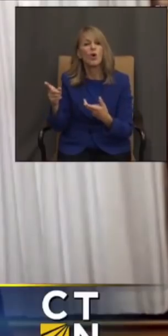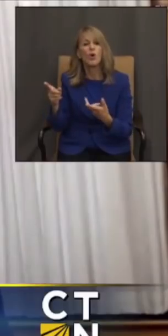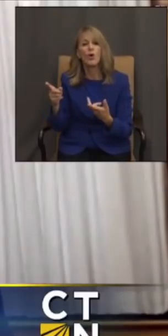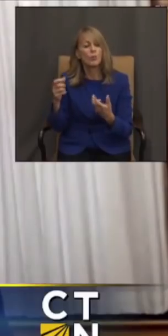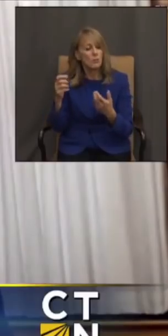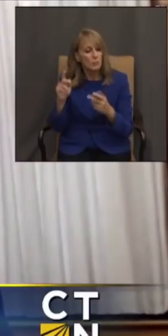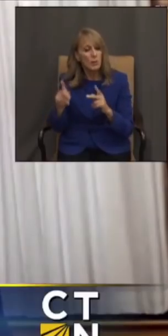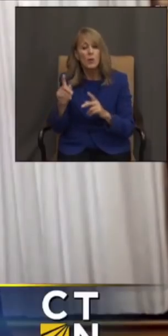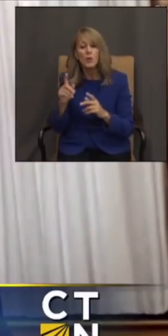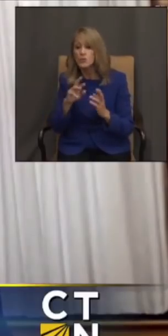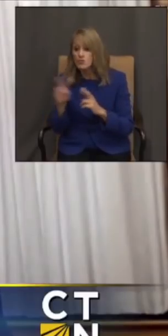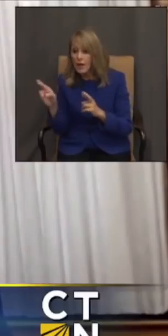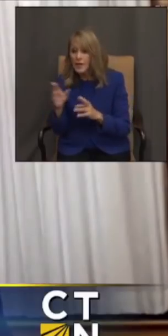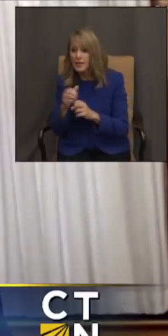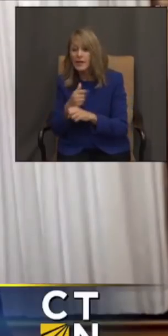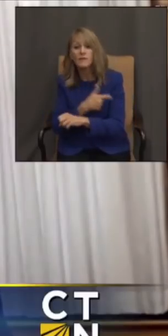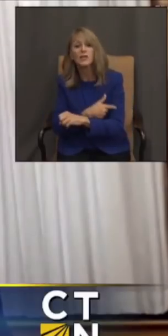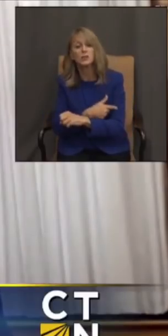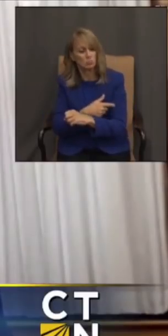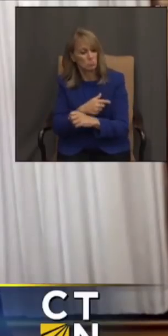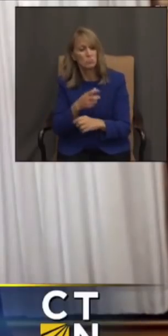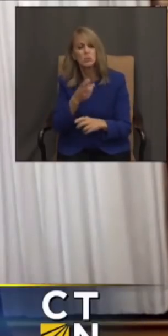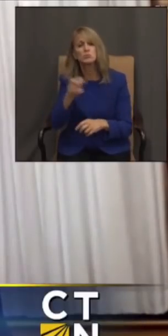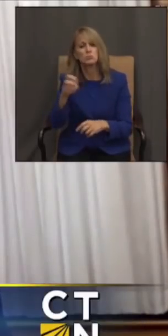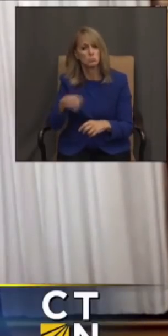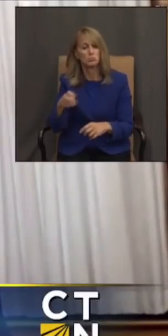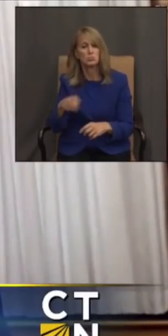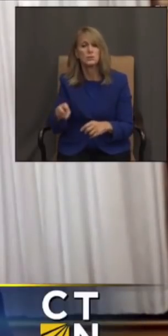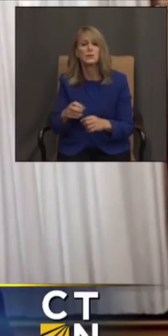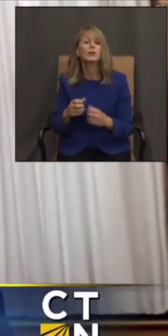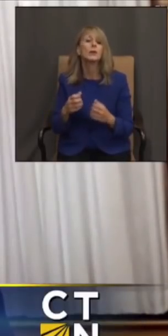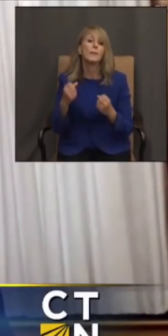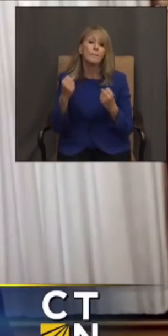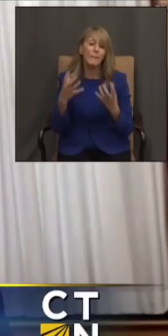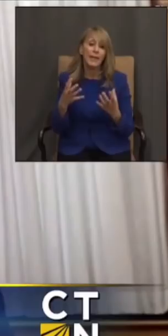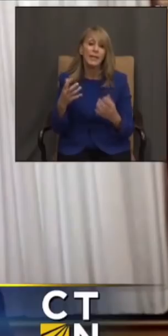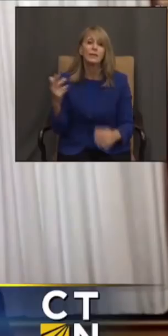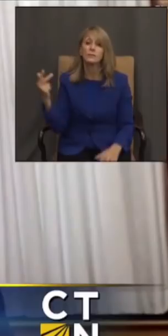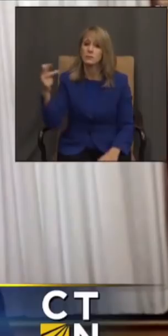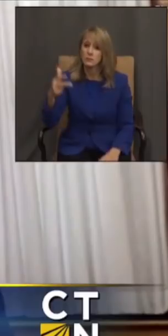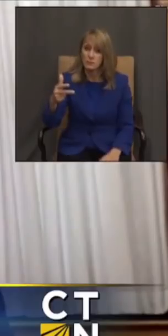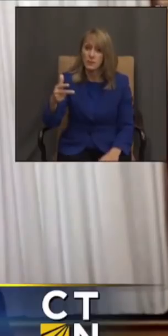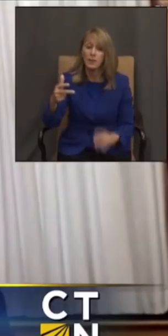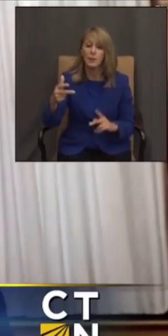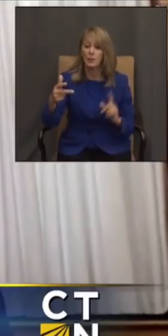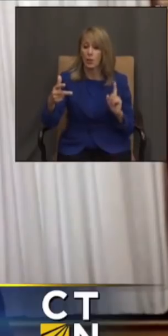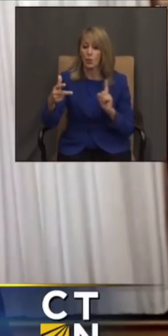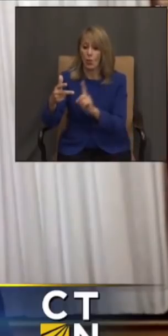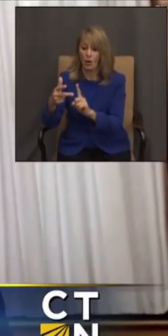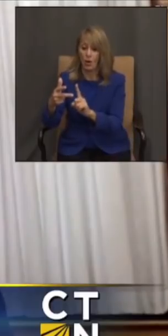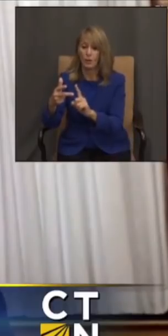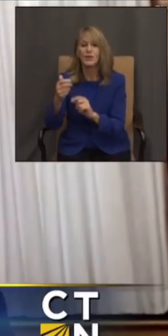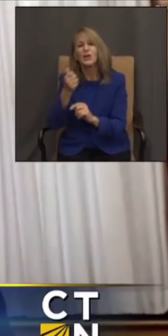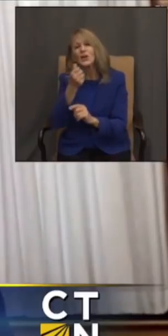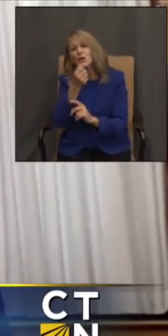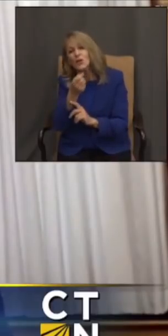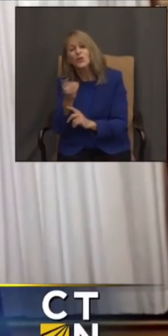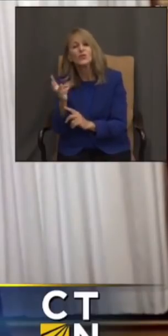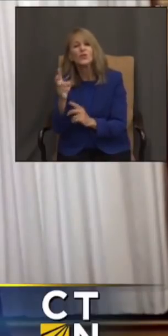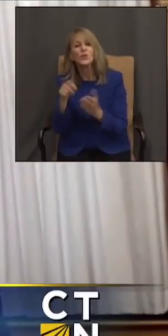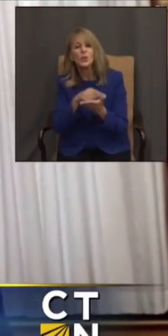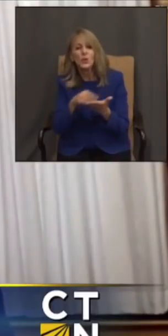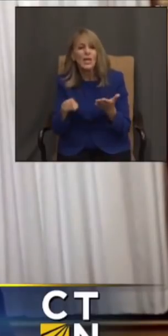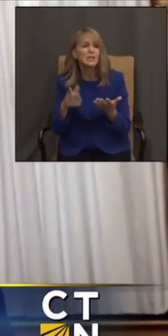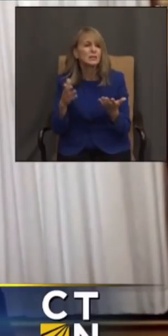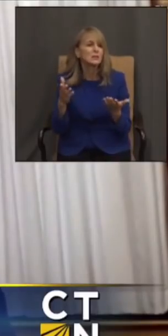of those appointments. Now, some of these mobile units were going to be walk-ups, and we know there have been a small number of cancellations, particularly some of the smaller